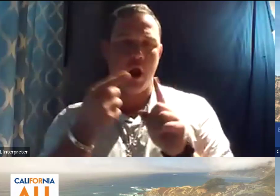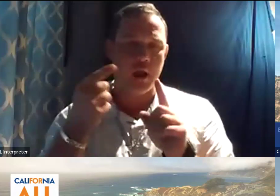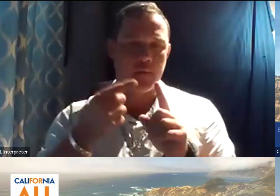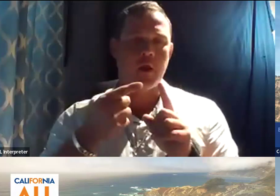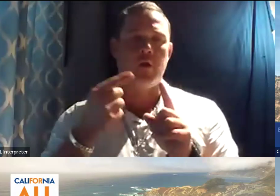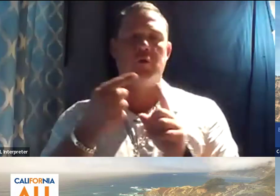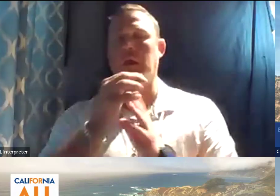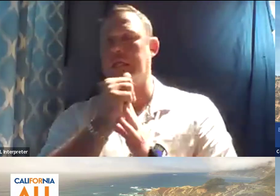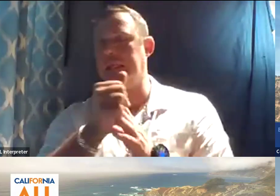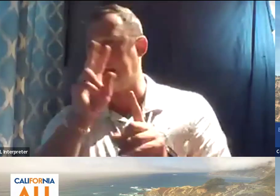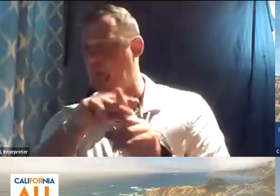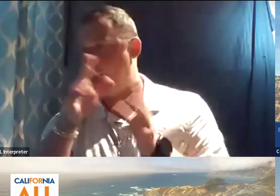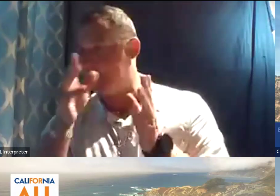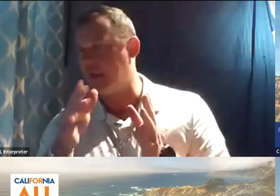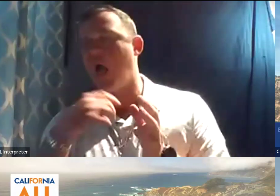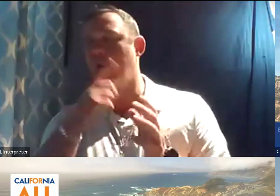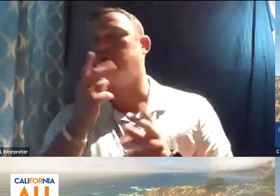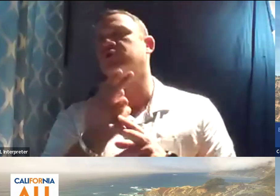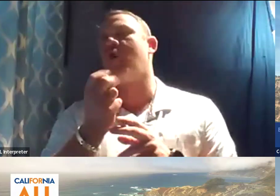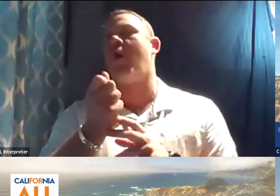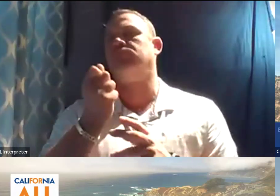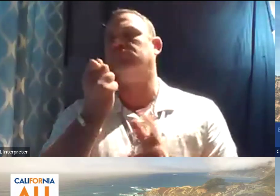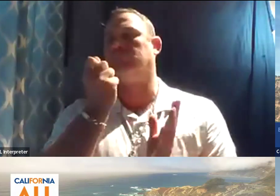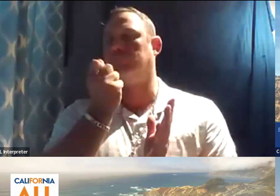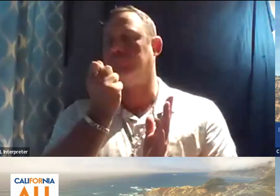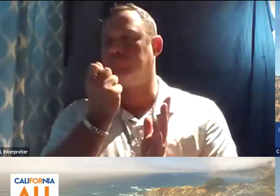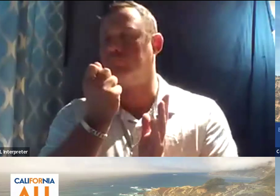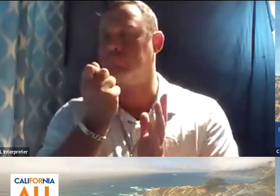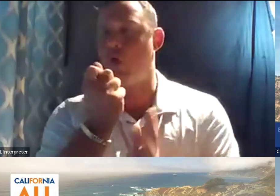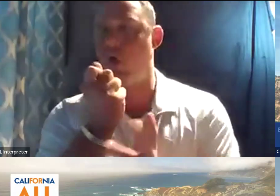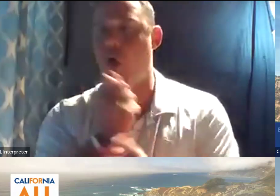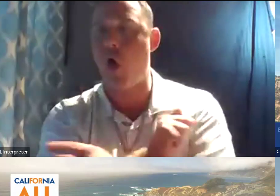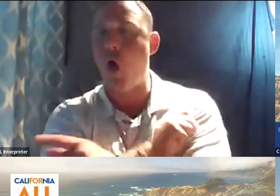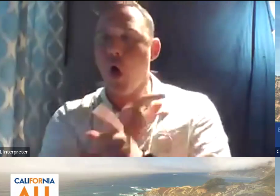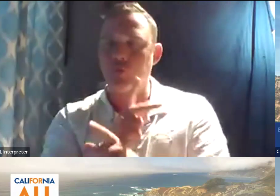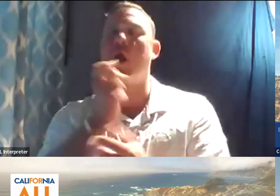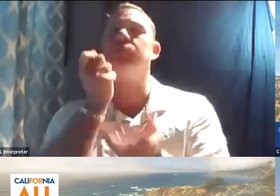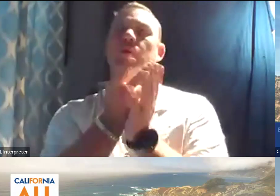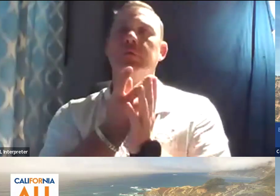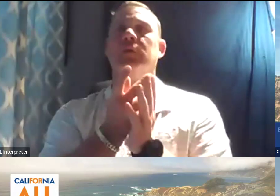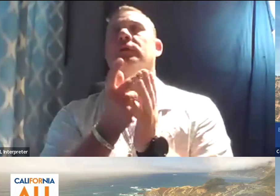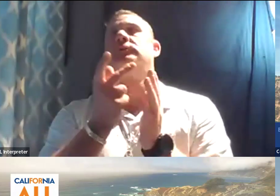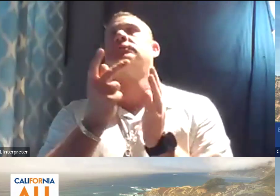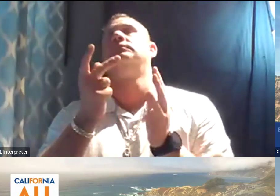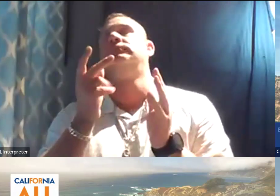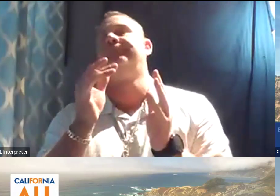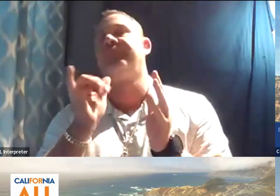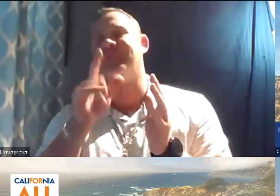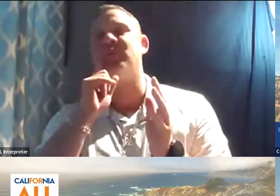primary/lead applicant, and I'll use authorized representative because that's what NTIA is using for the digital equity competitive grant